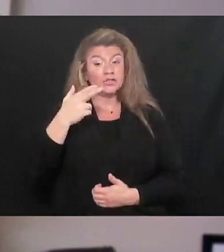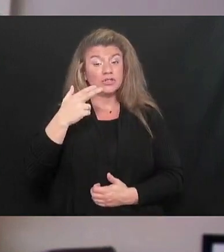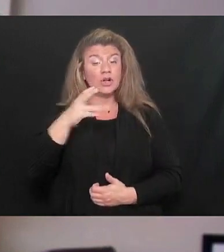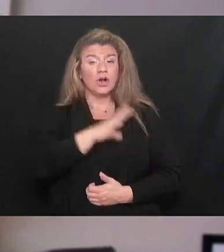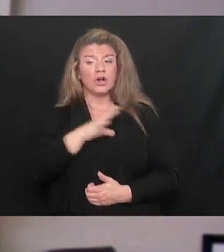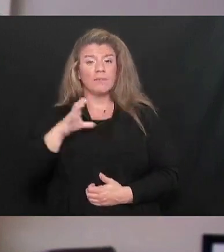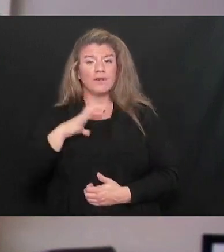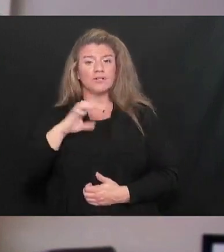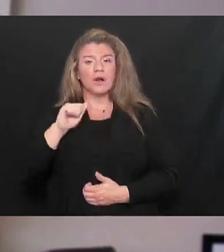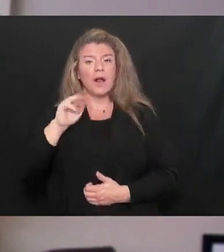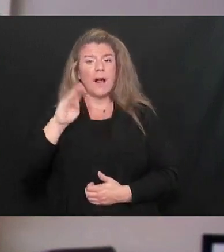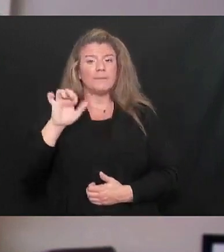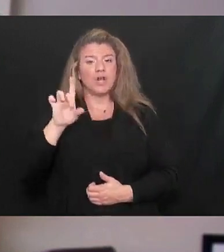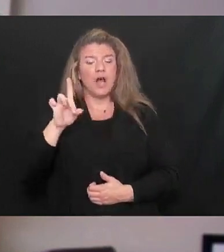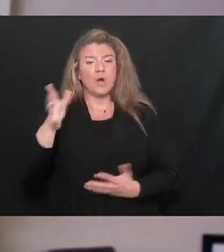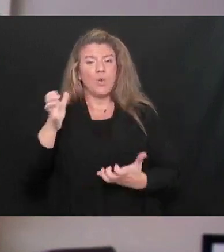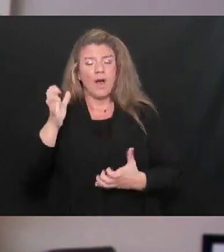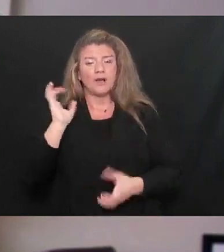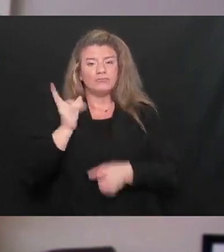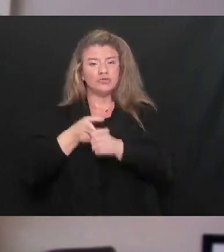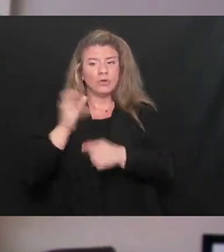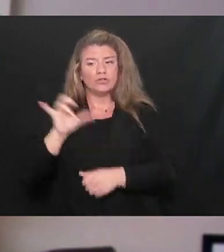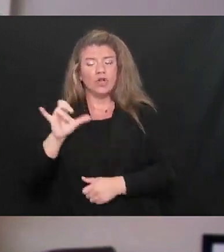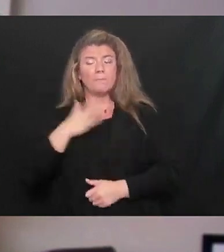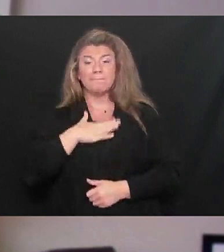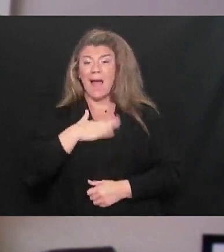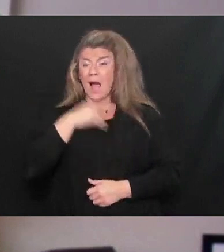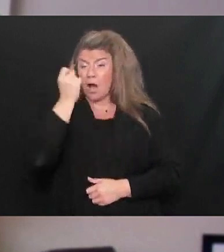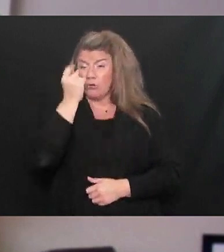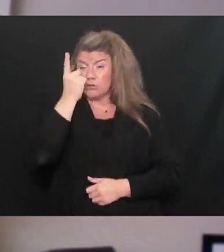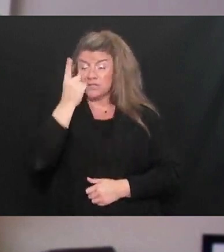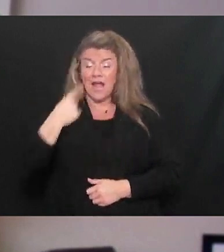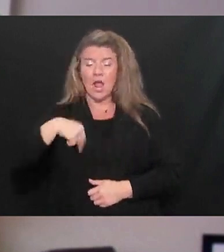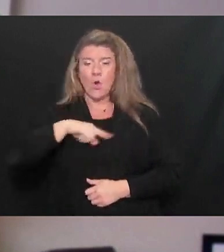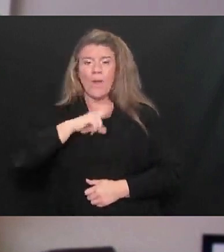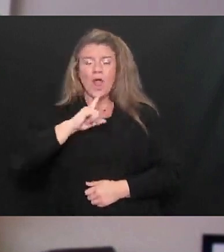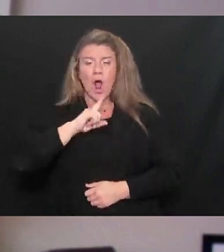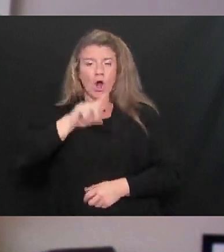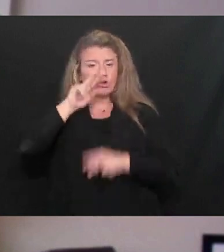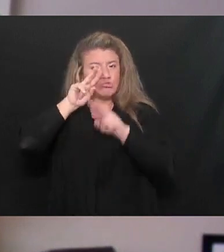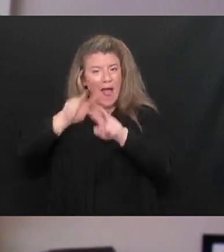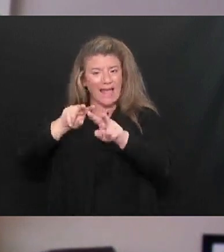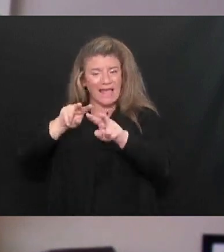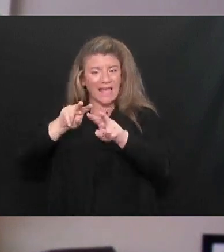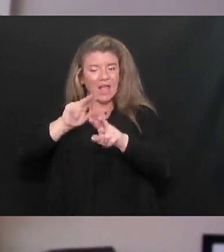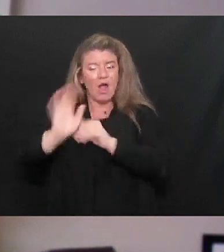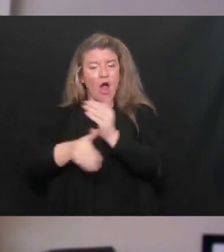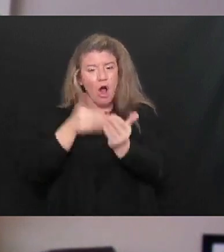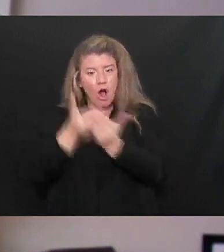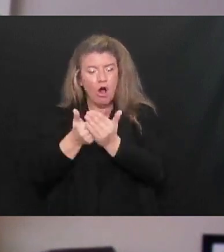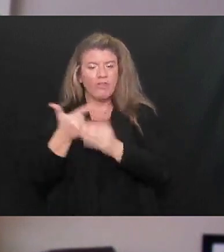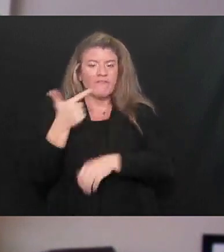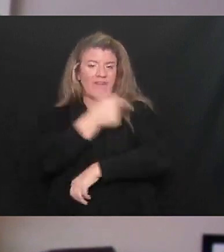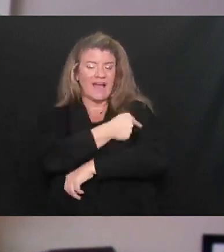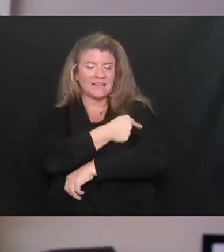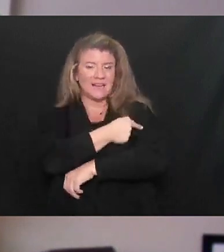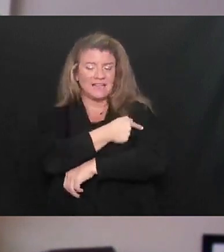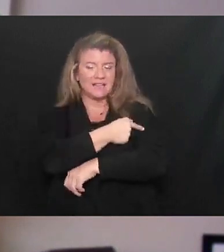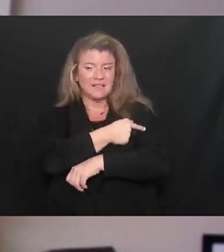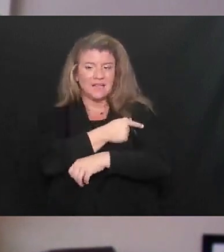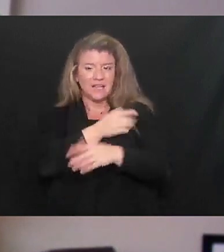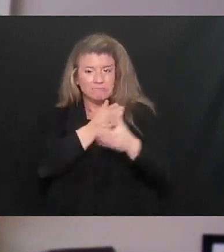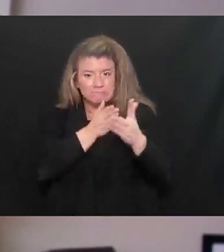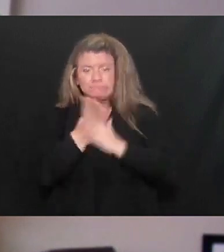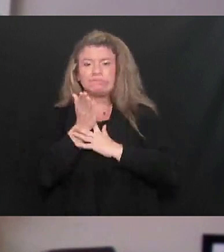Commissioner Amjad want to add in. But my understanding, we are definitely tracking all of the vaccine breakthrough cases